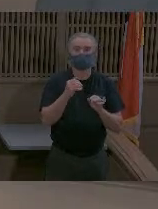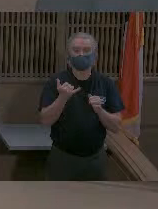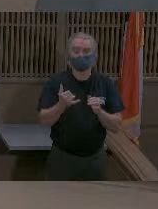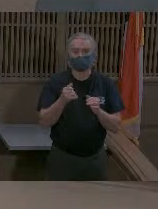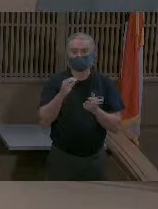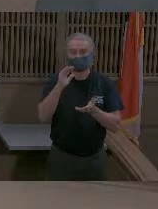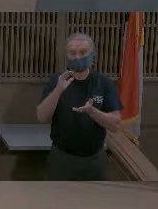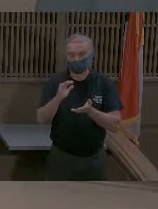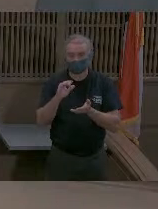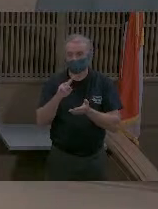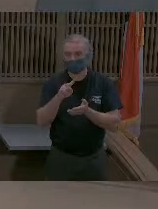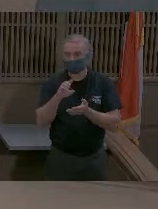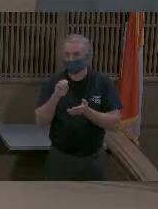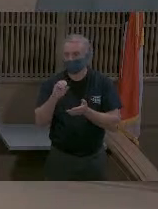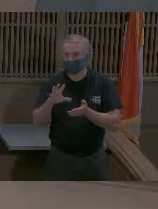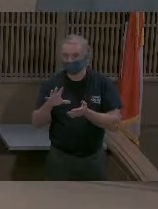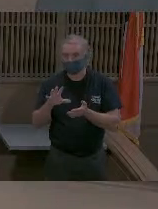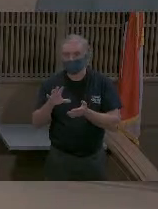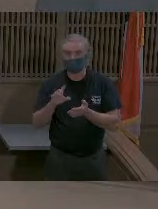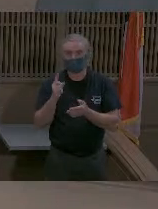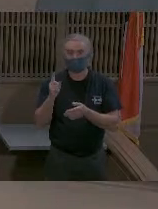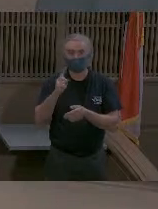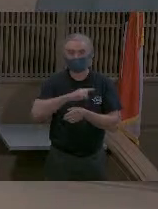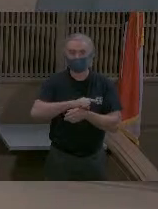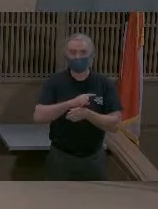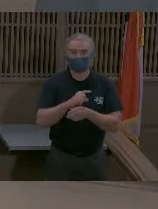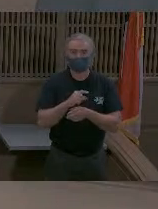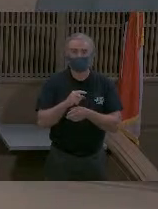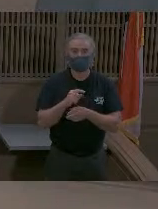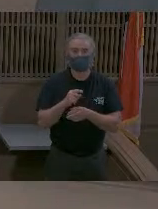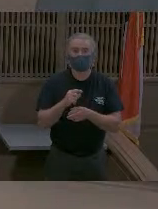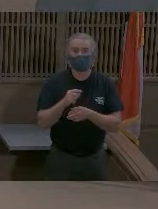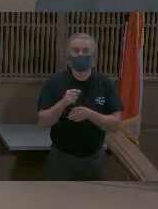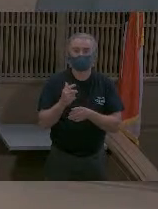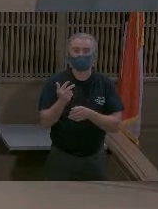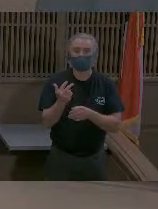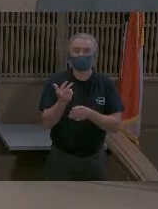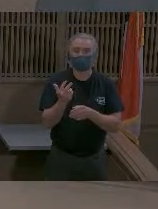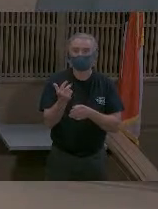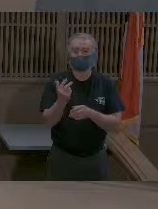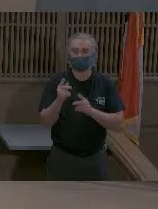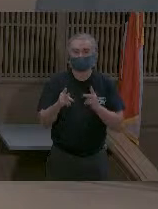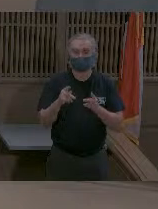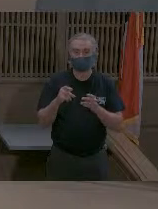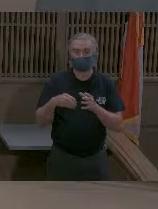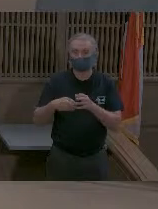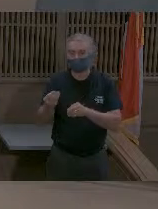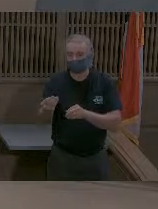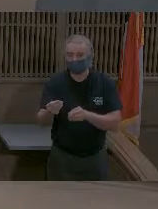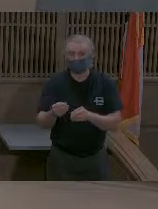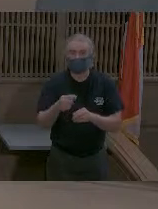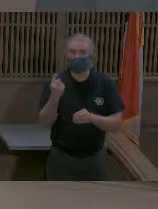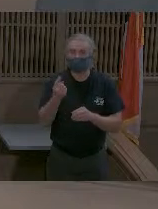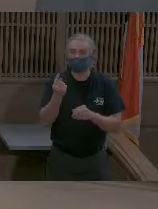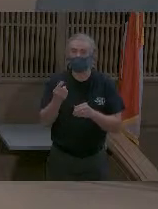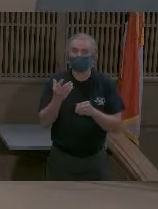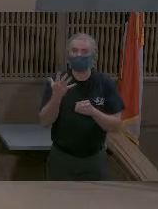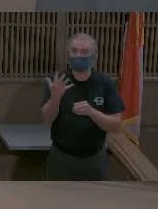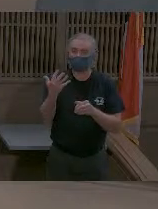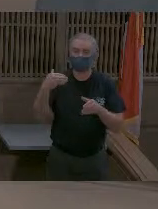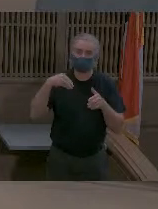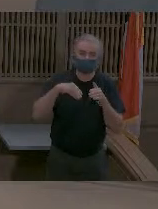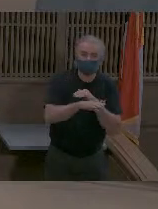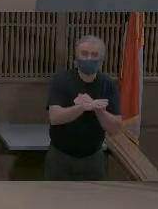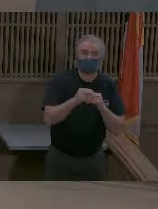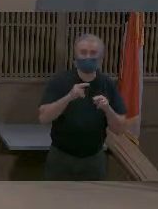is declining. There was one day when there were 13 discharges against only 5 admissions. In 3